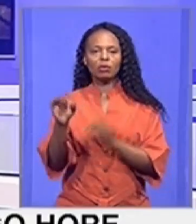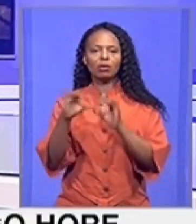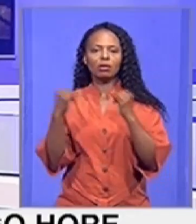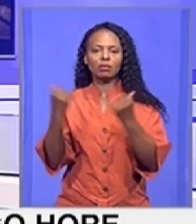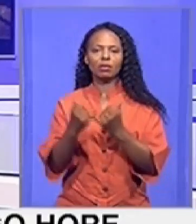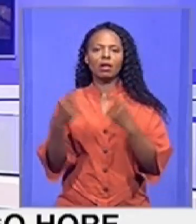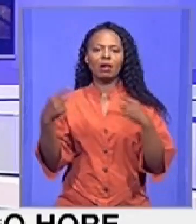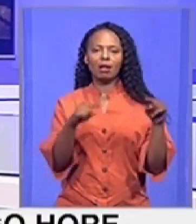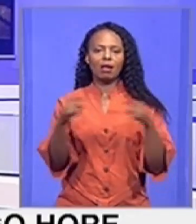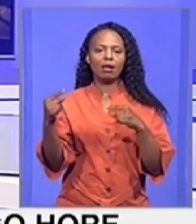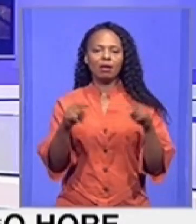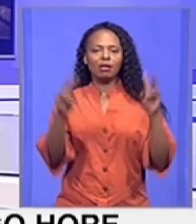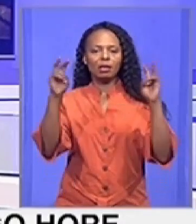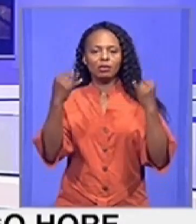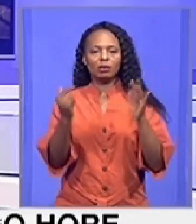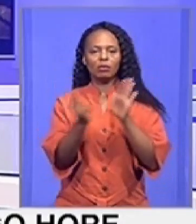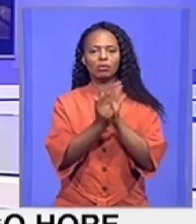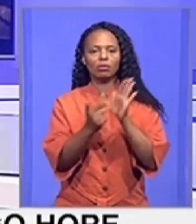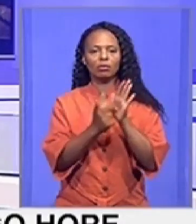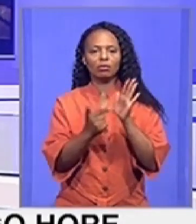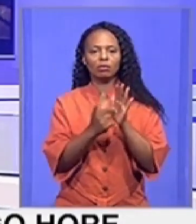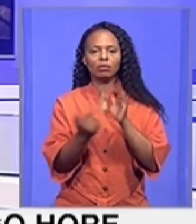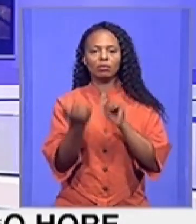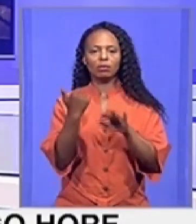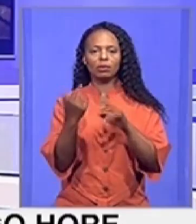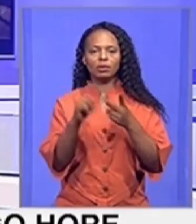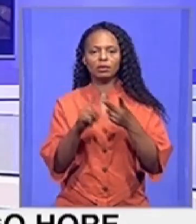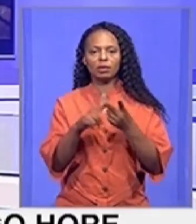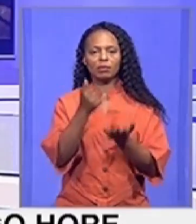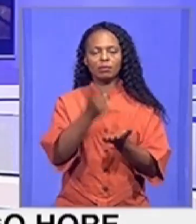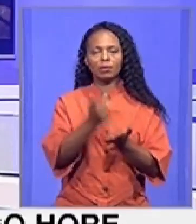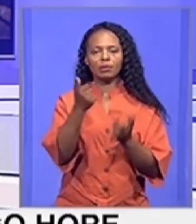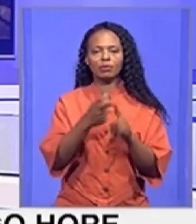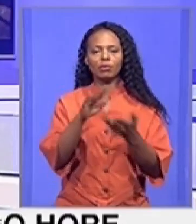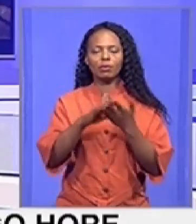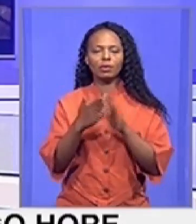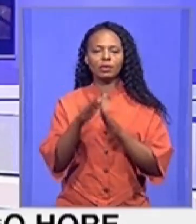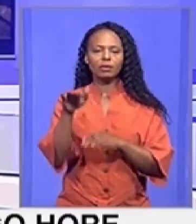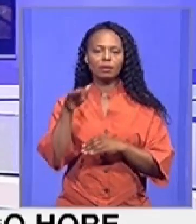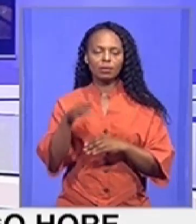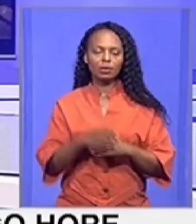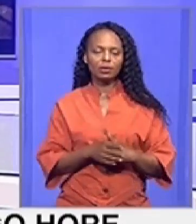ka maikutlo tabeng ya molao wa taolo sephethephethe ha mo le diphemiti tsa baahi ba Zimbabwe.